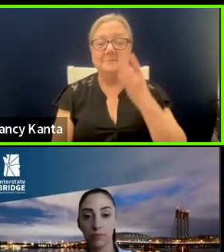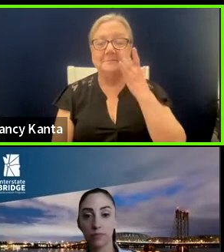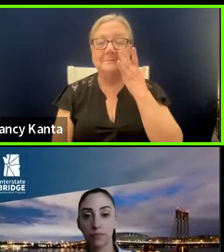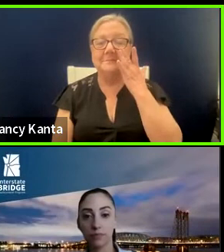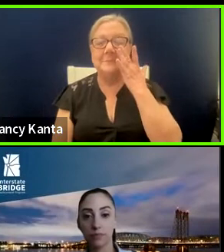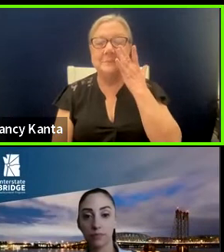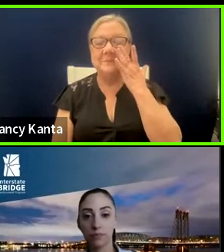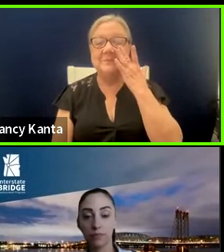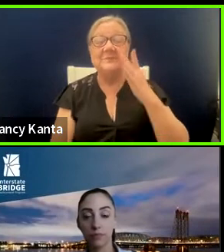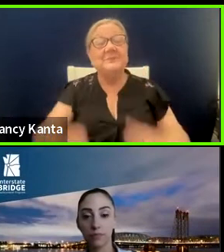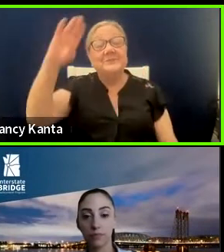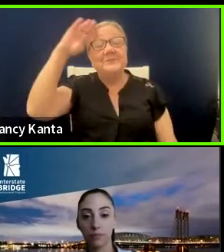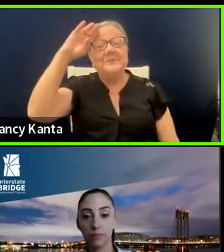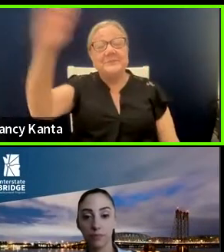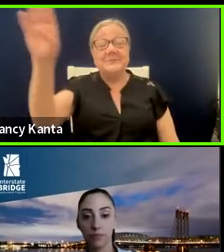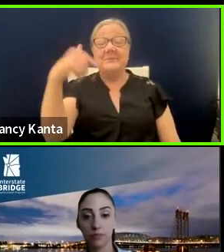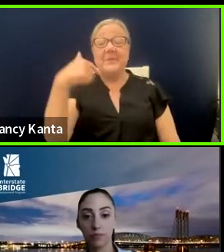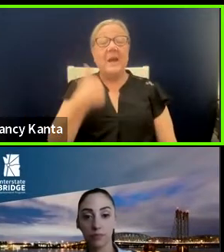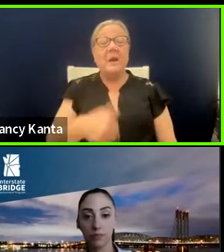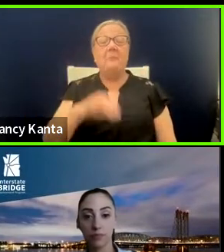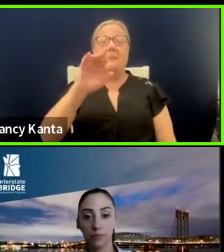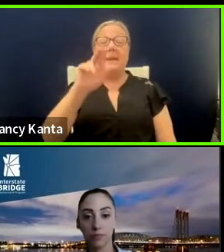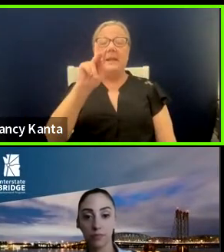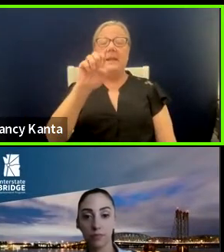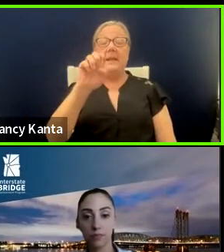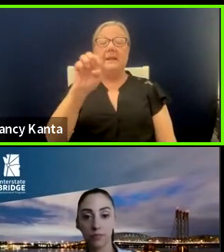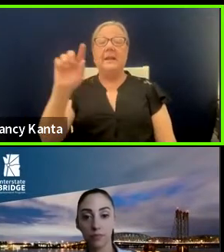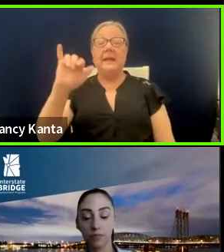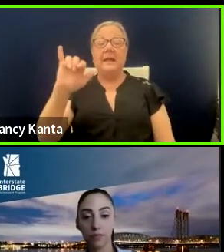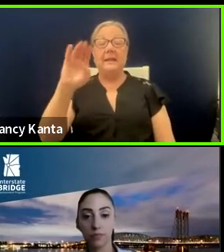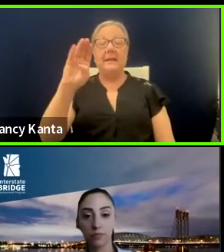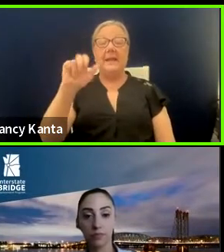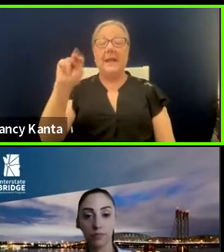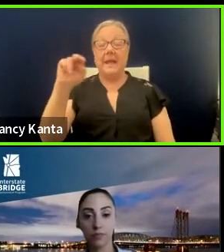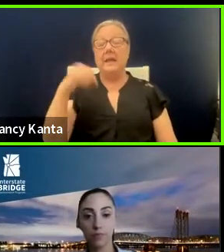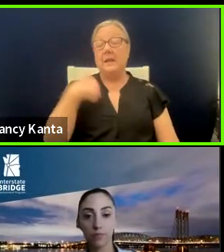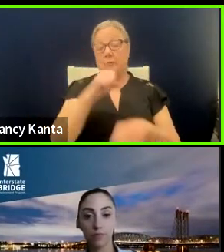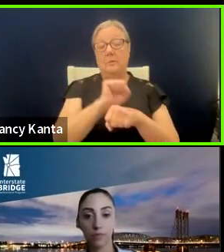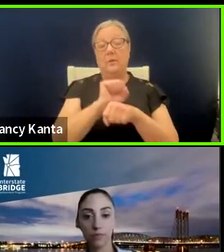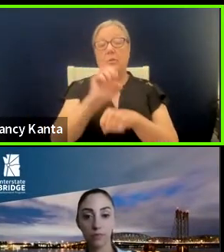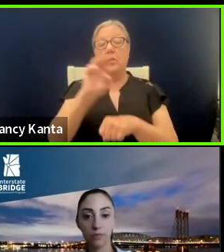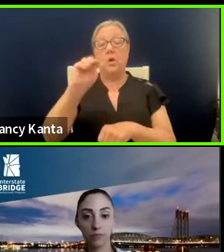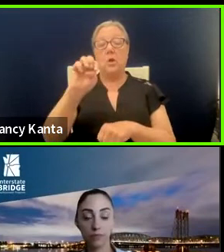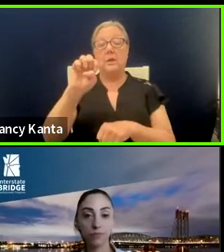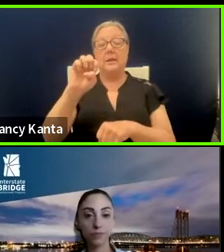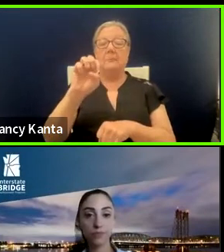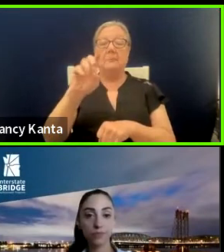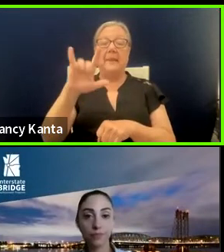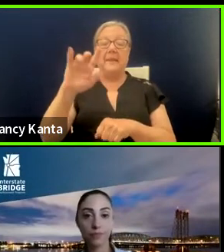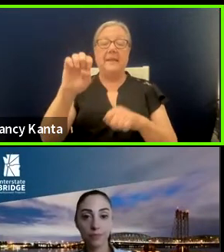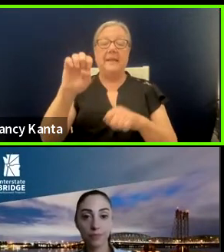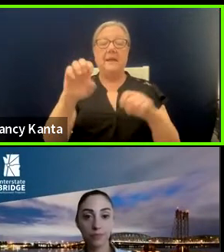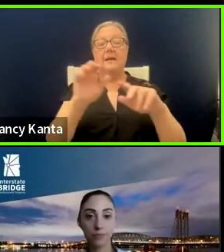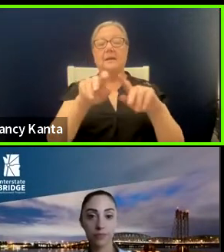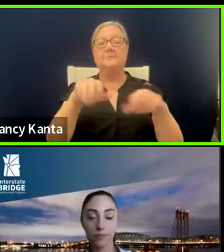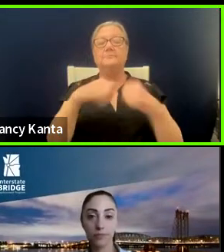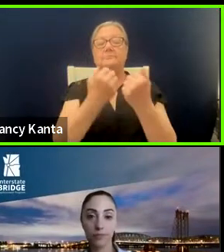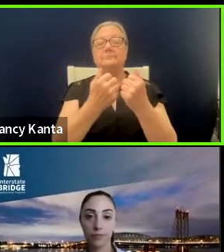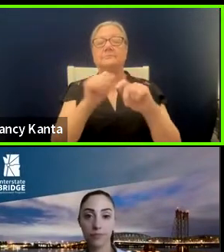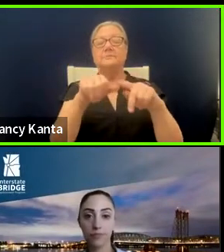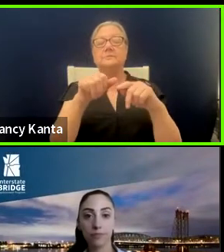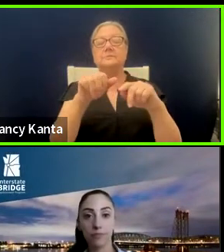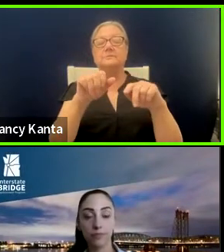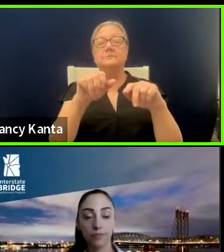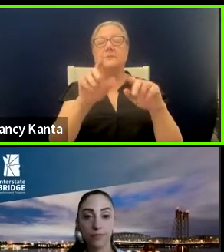Hi there, I am Kellyanne Amico, and I work in the media space for the Interstate Bridge Replacement Program and social